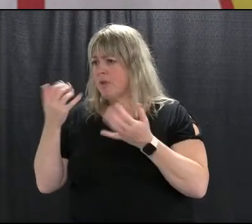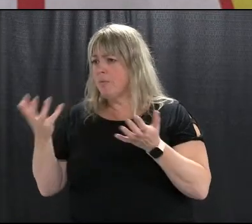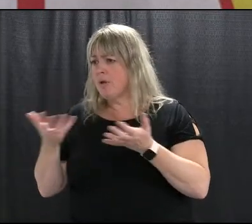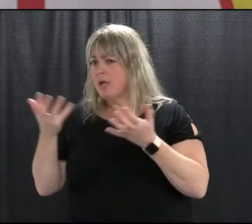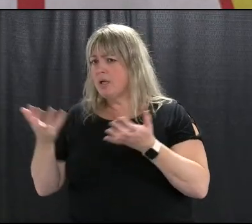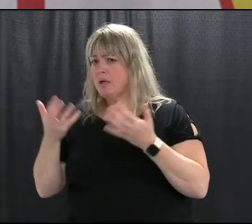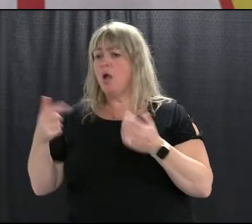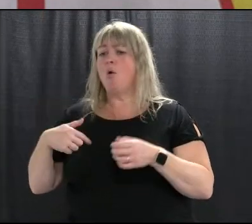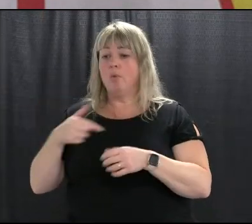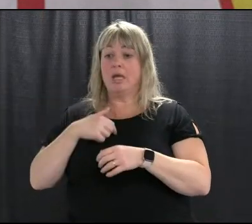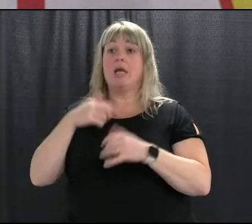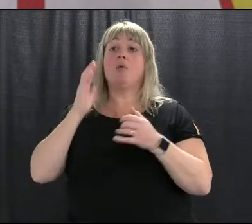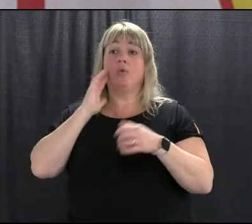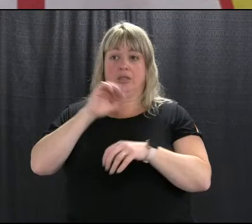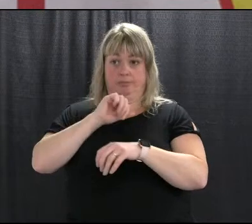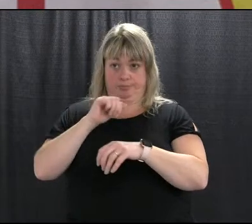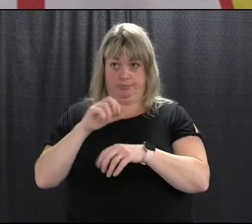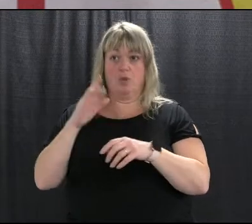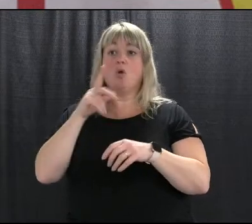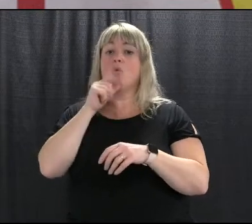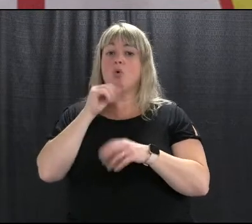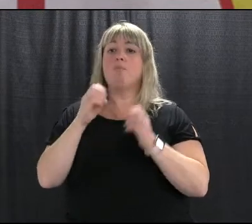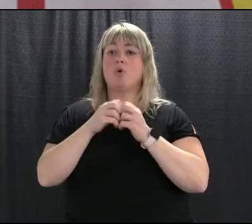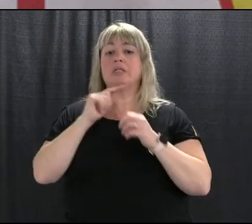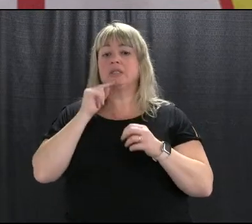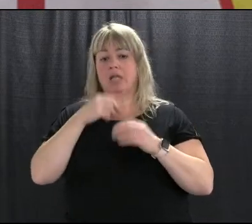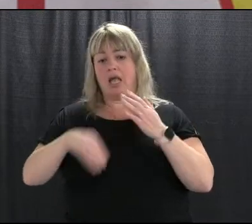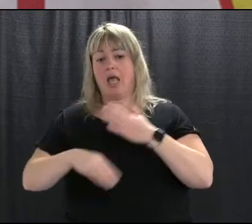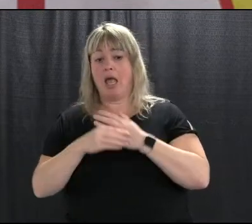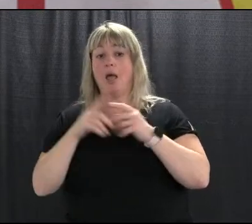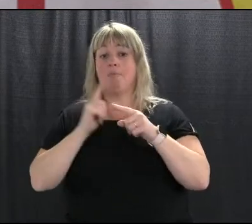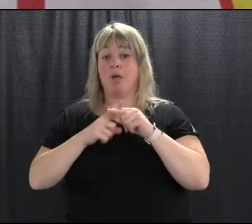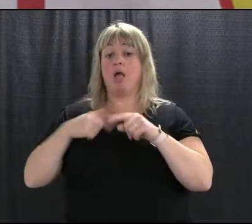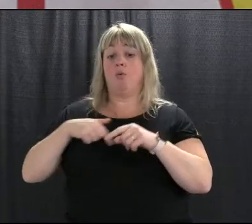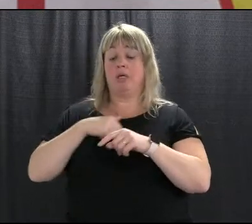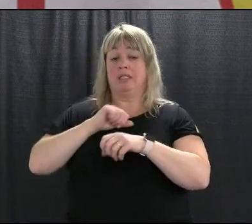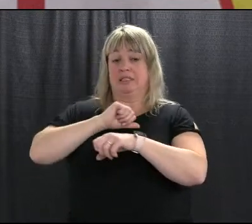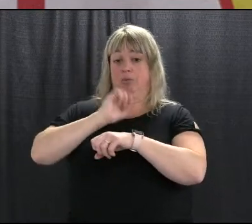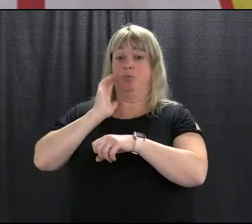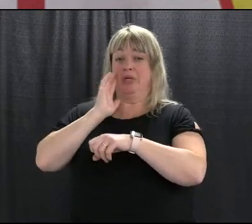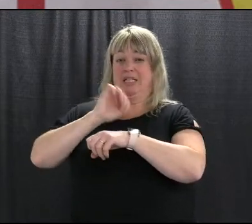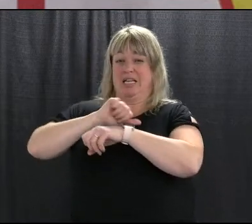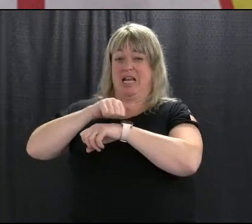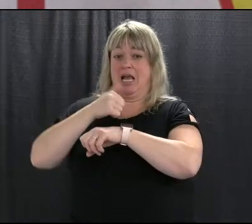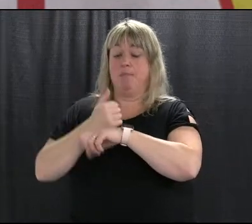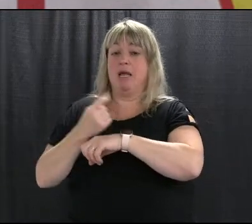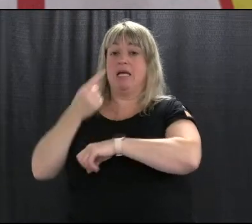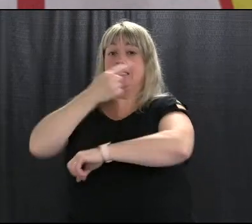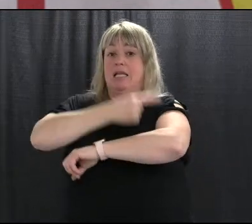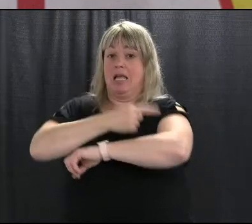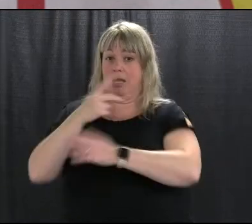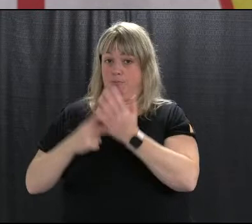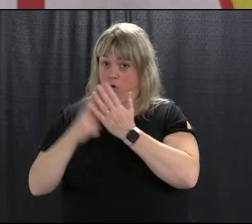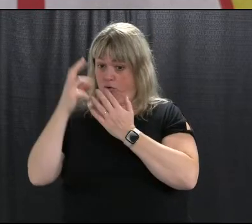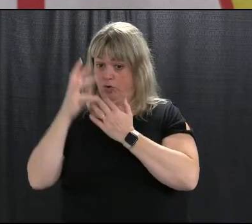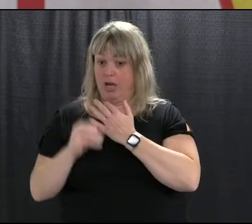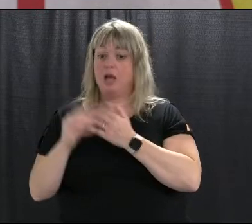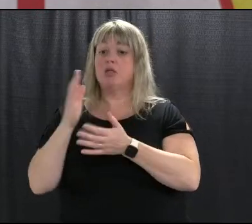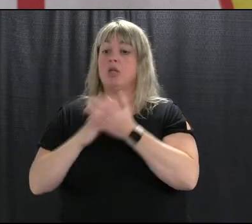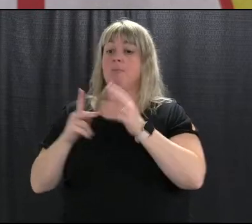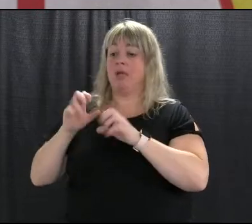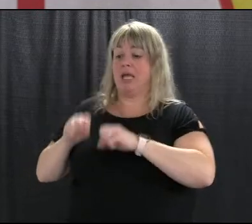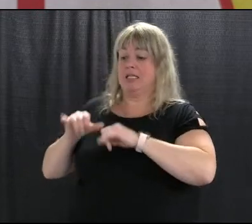day program where that's now in use. We have a program that is